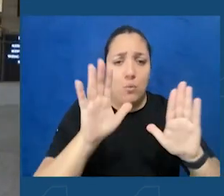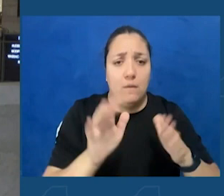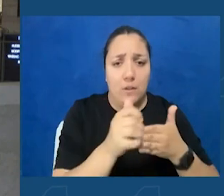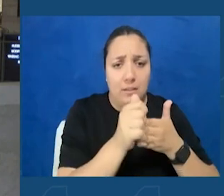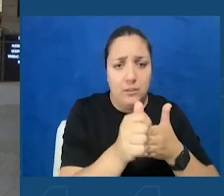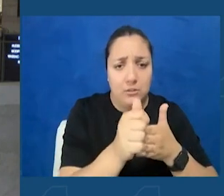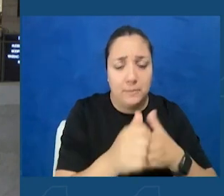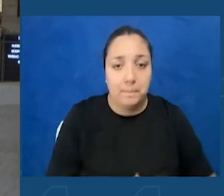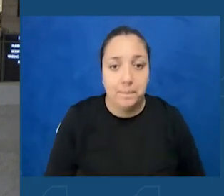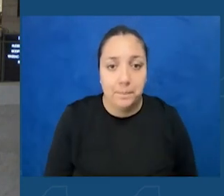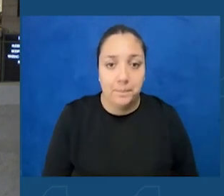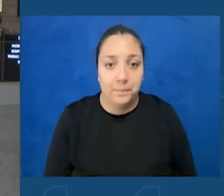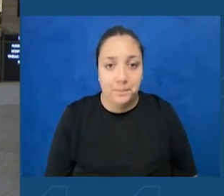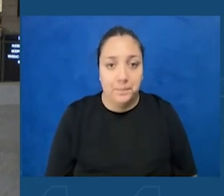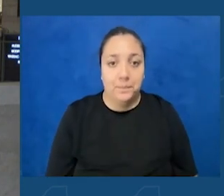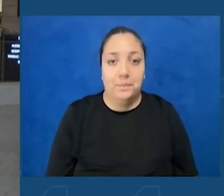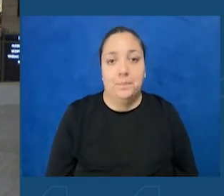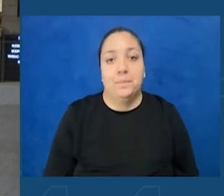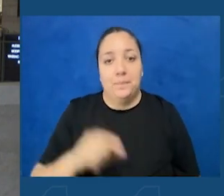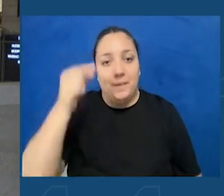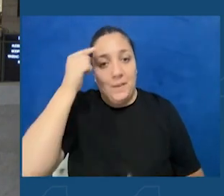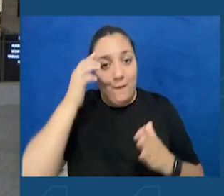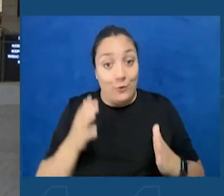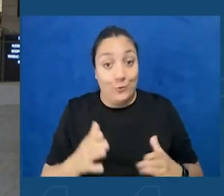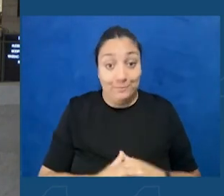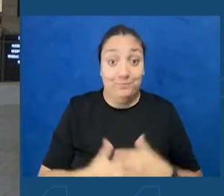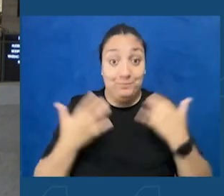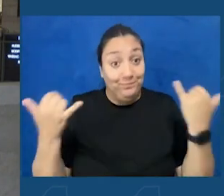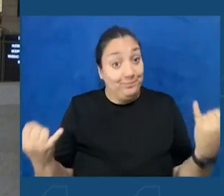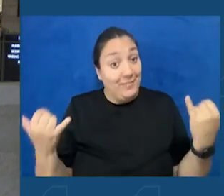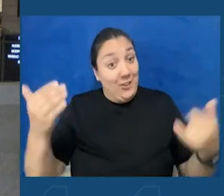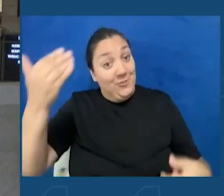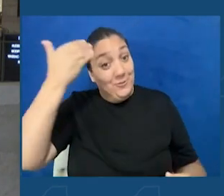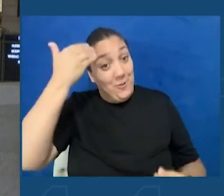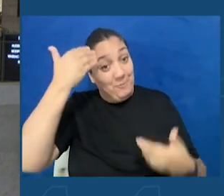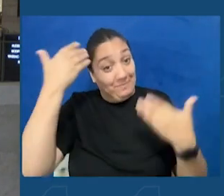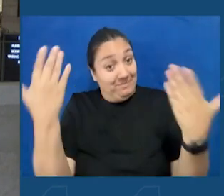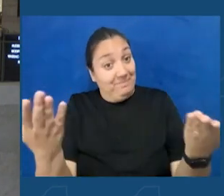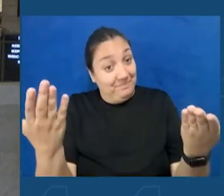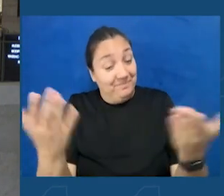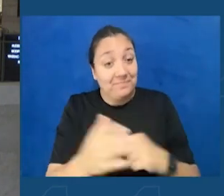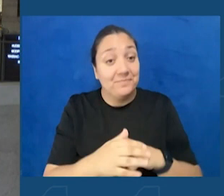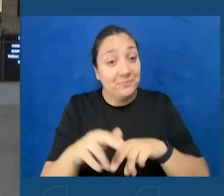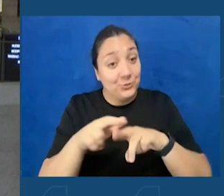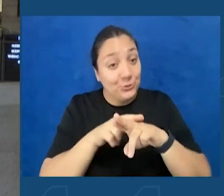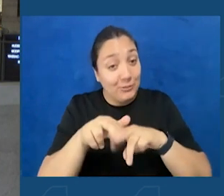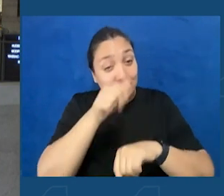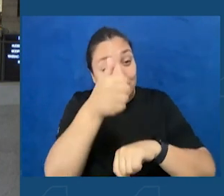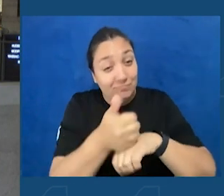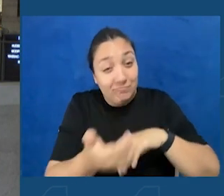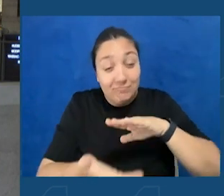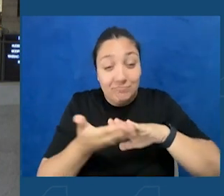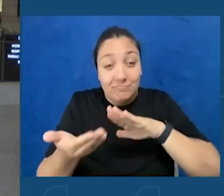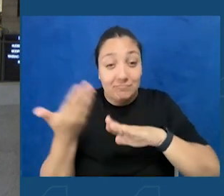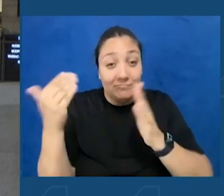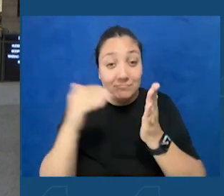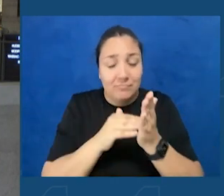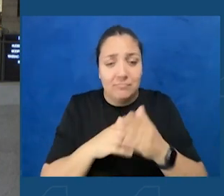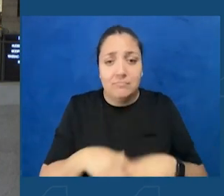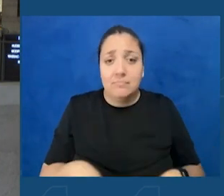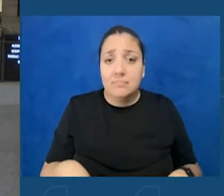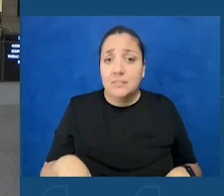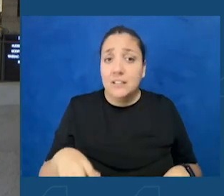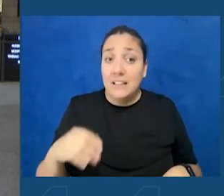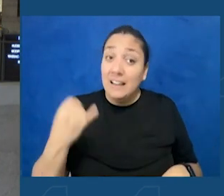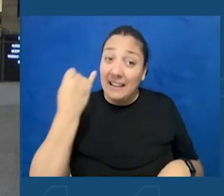So you got the word. The trains are back. And under normal circumstances, this is quite extraordinary, and Kathy